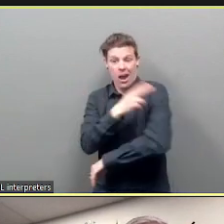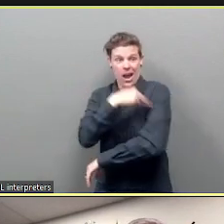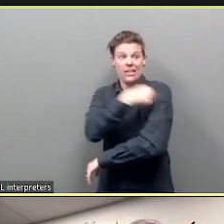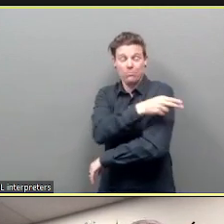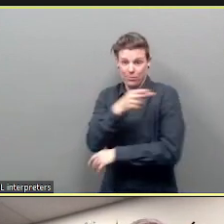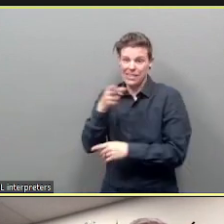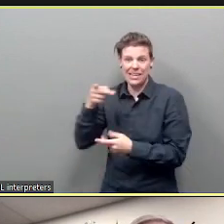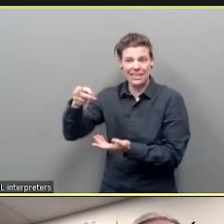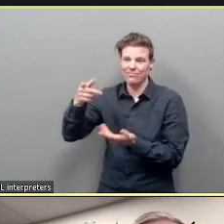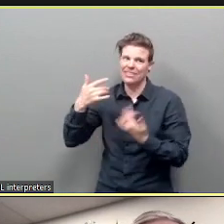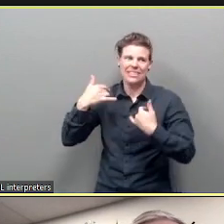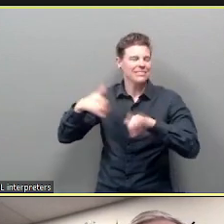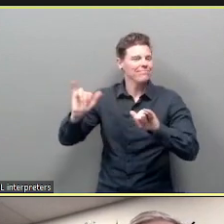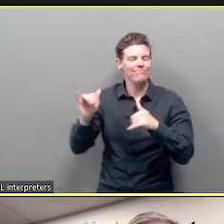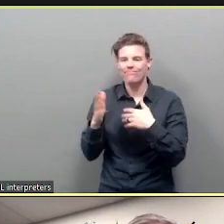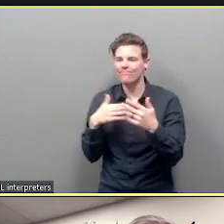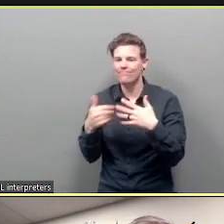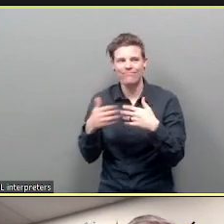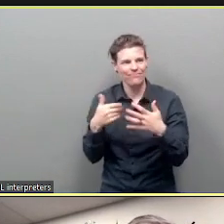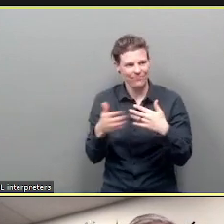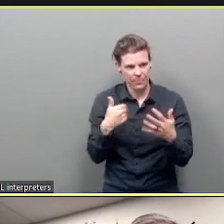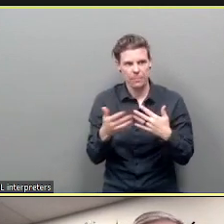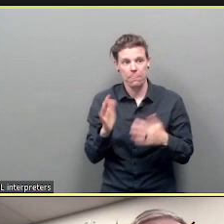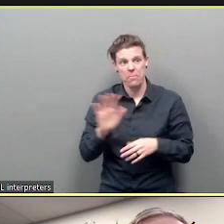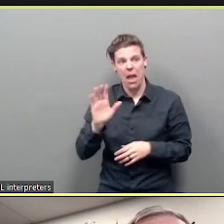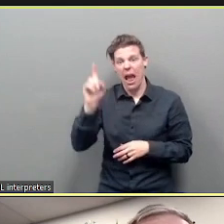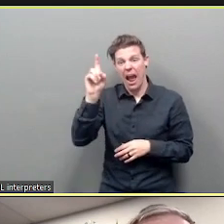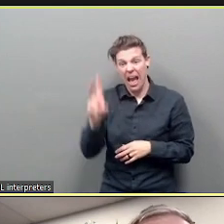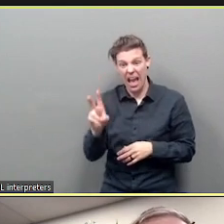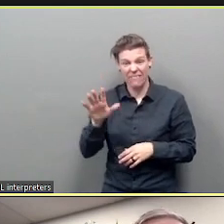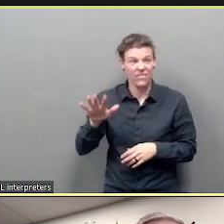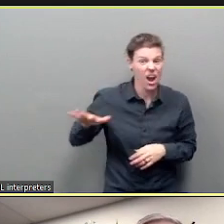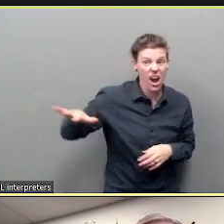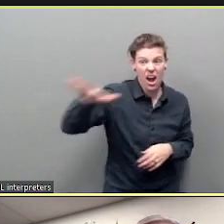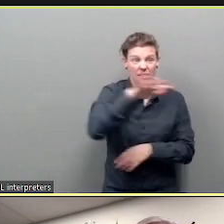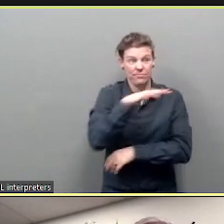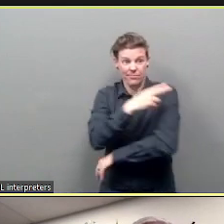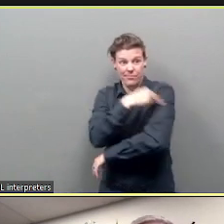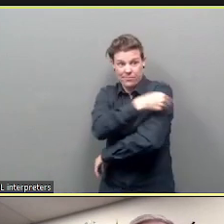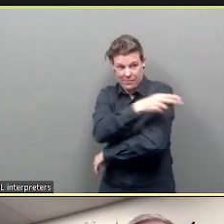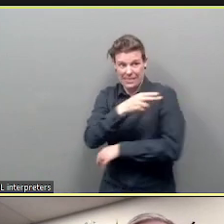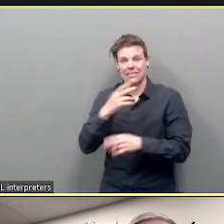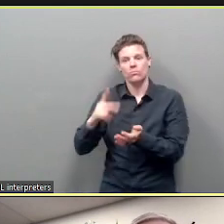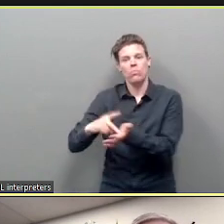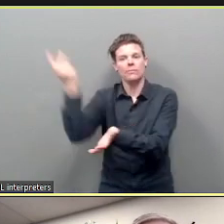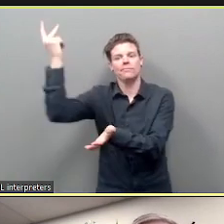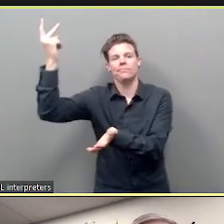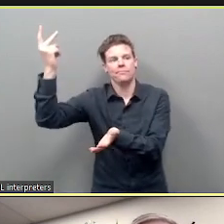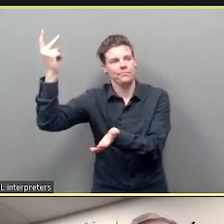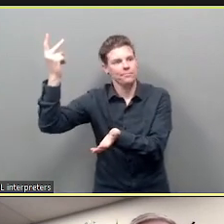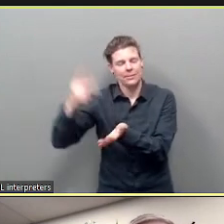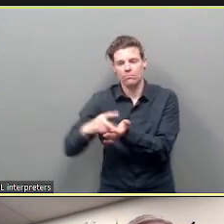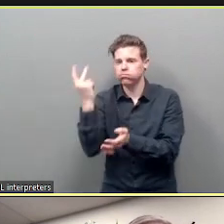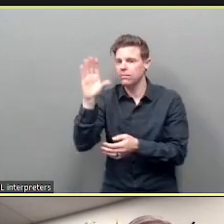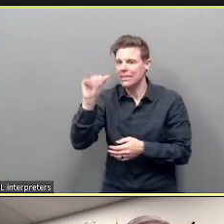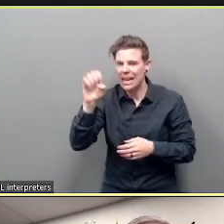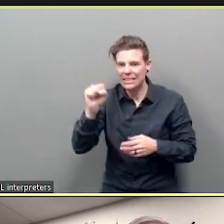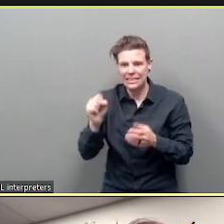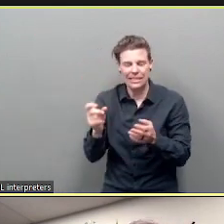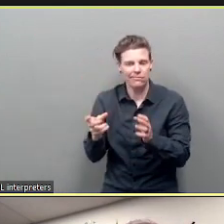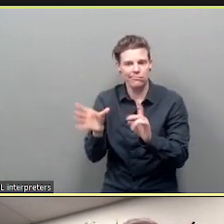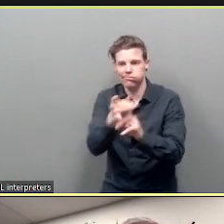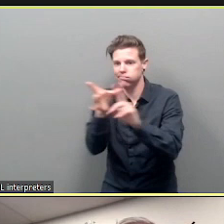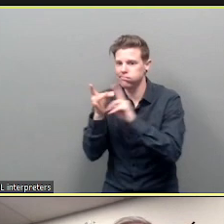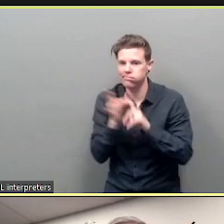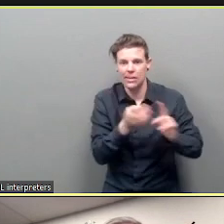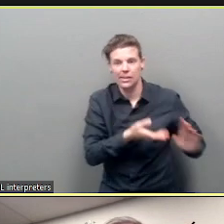rate, twice as many cases equals the same number of people in the hospital. And that's what we're most concerned about today.